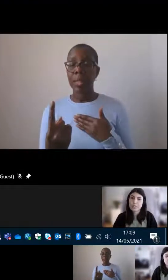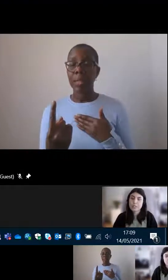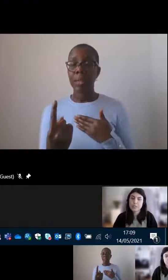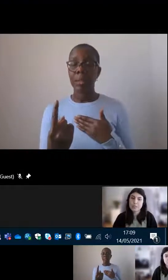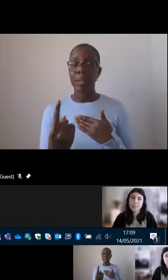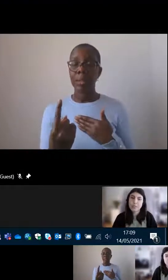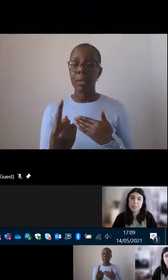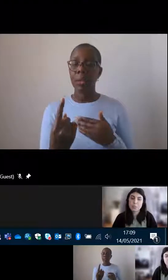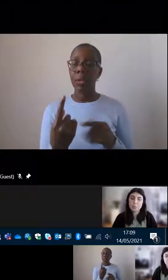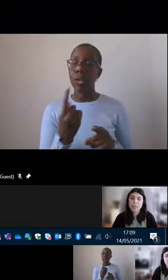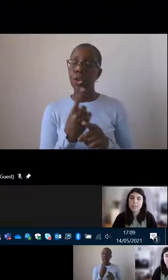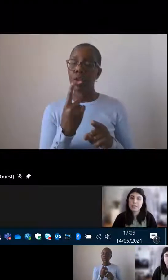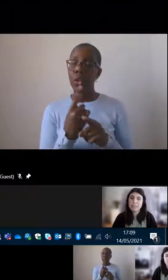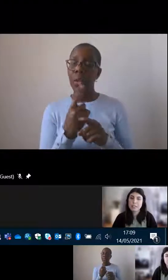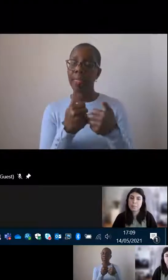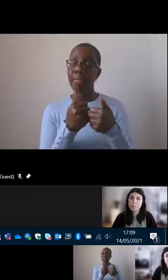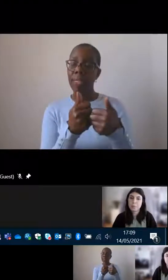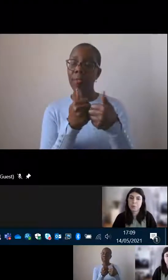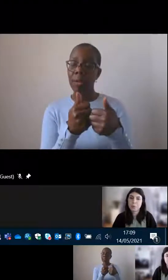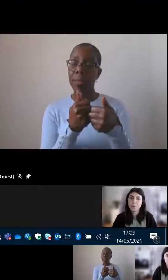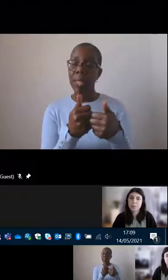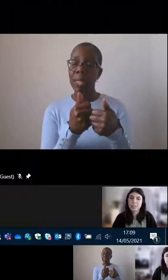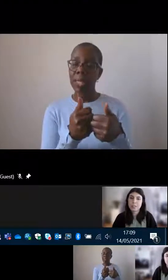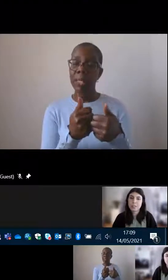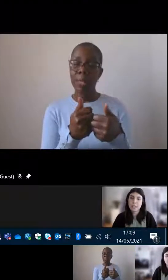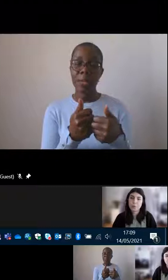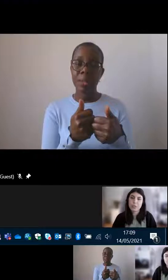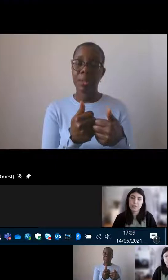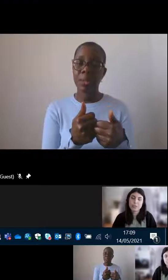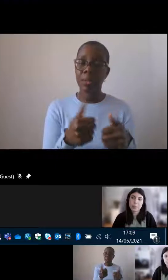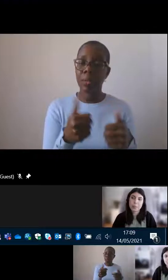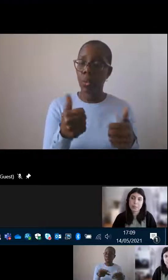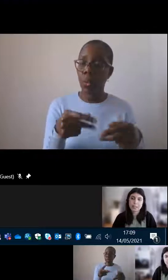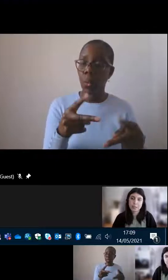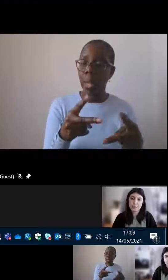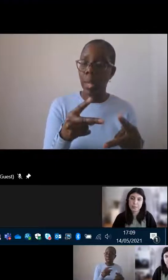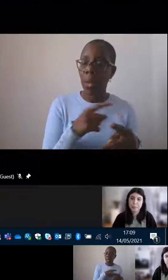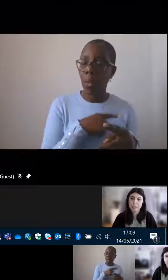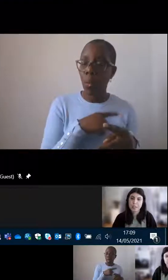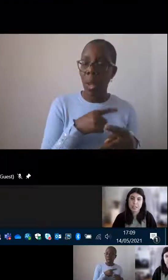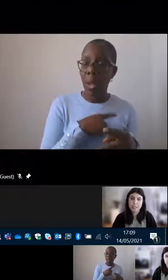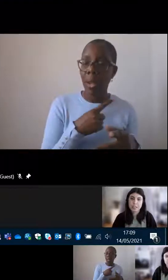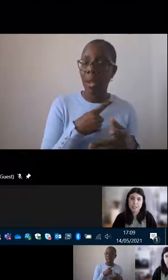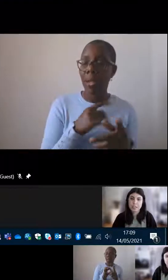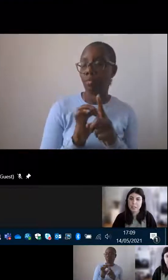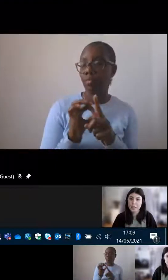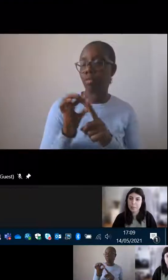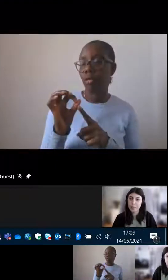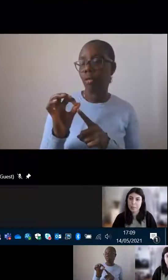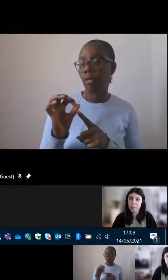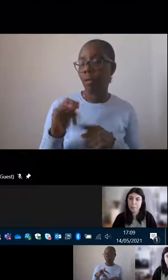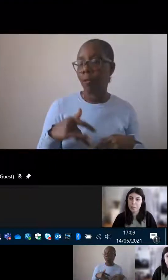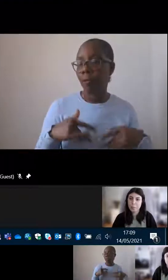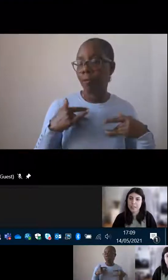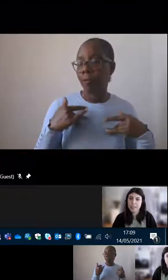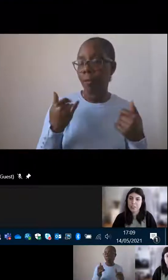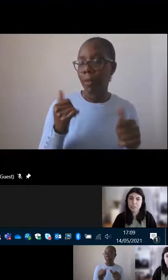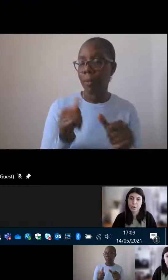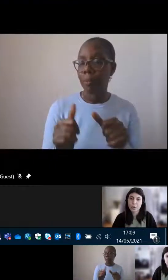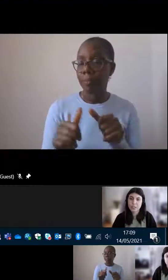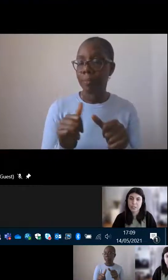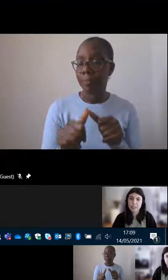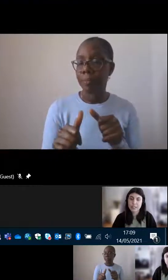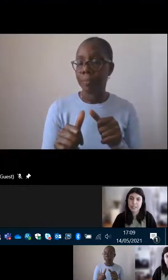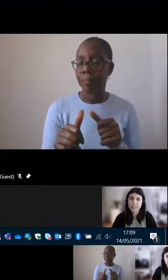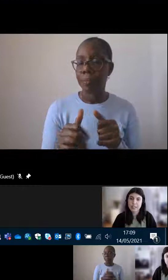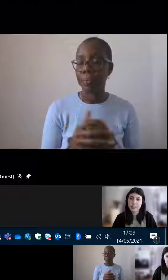talking therapies can be a really good way to get support to help you feel better. And what they